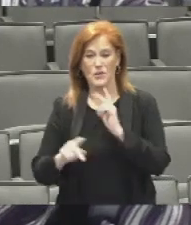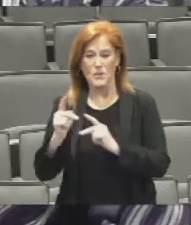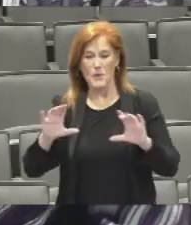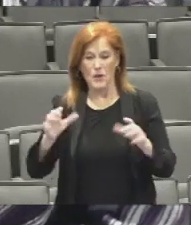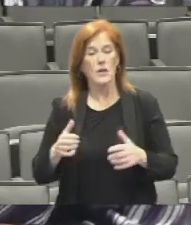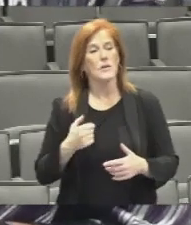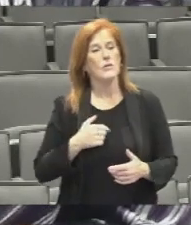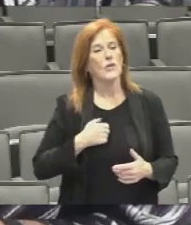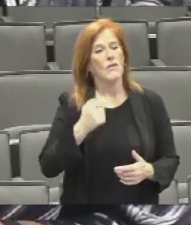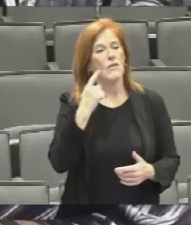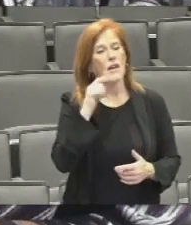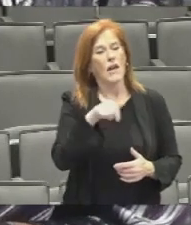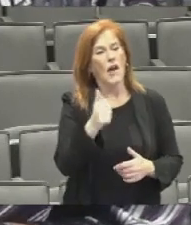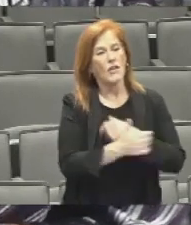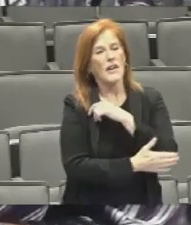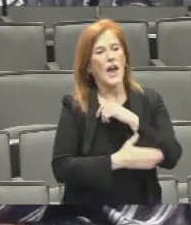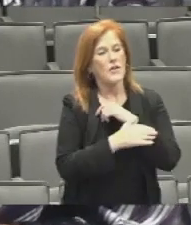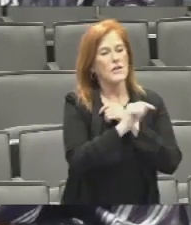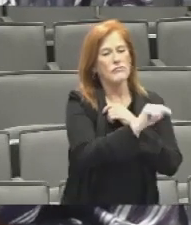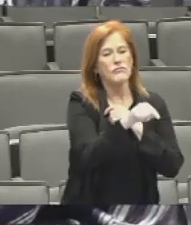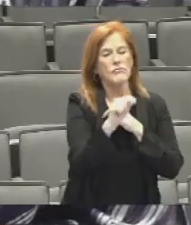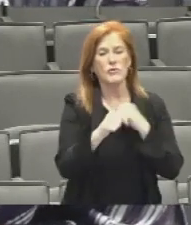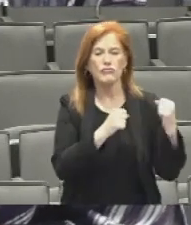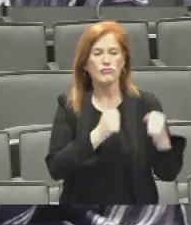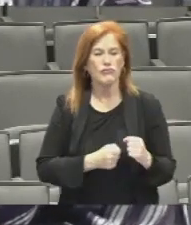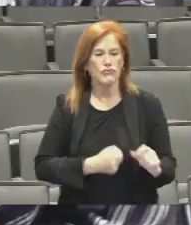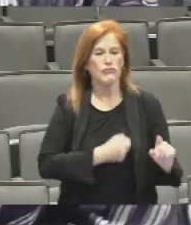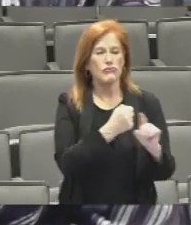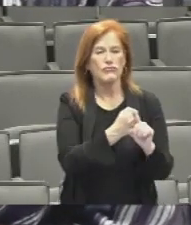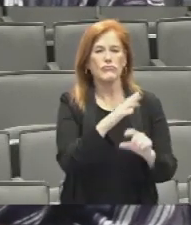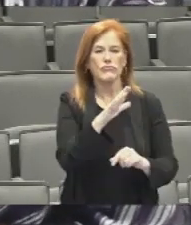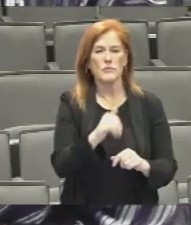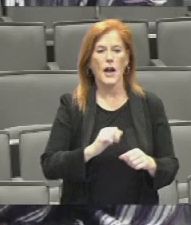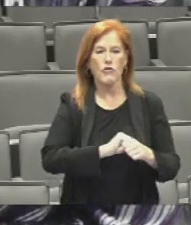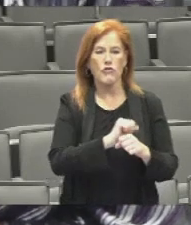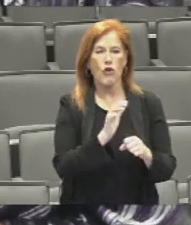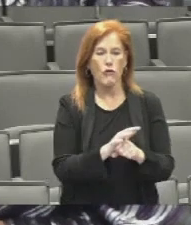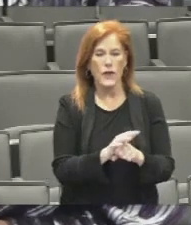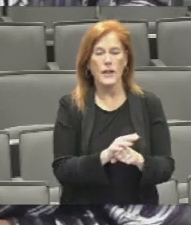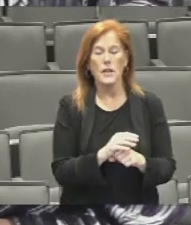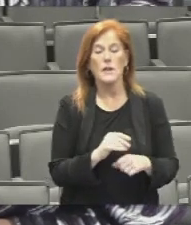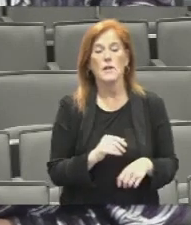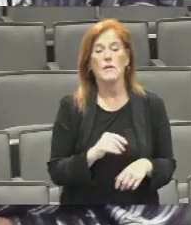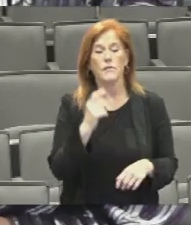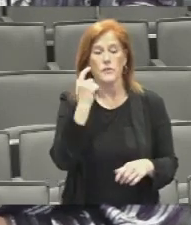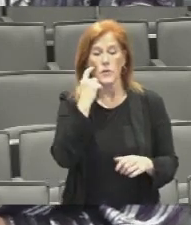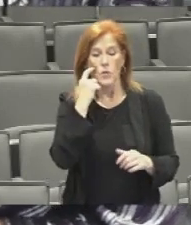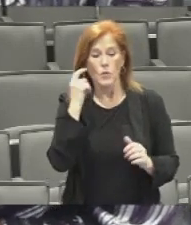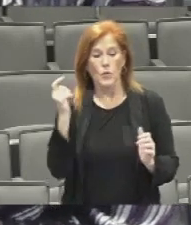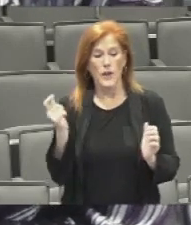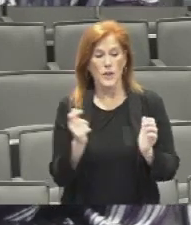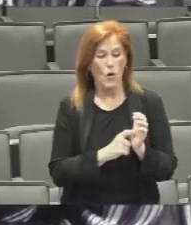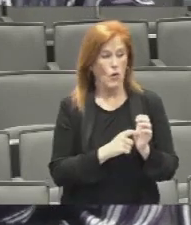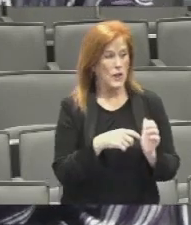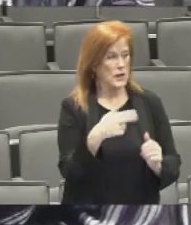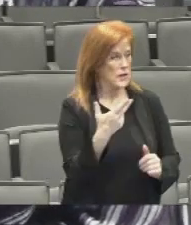our counties that we know have been really affected by this in Nebraska, we see Hall County